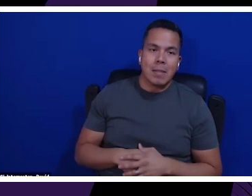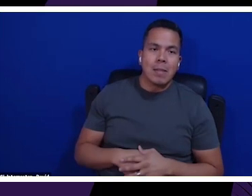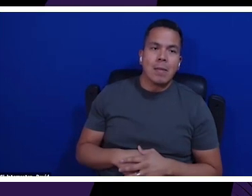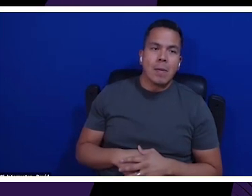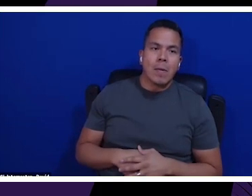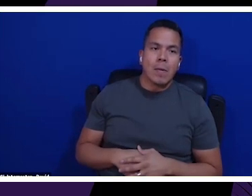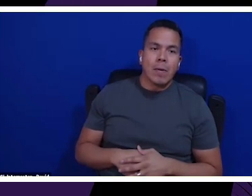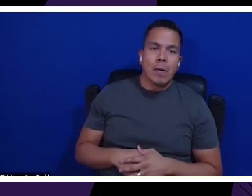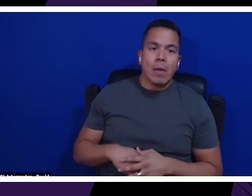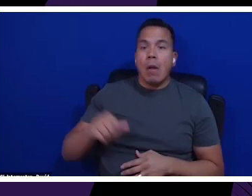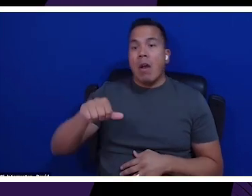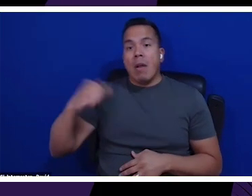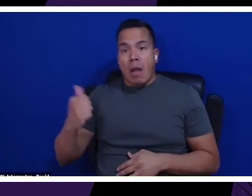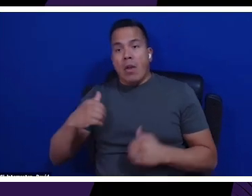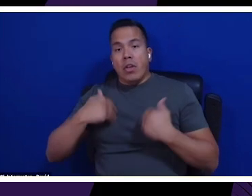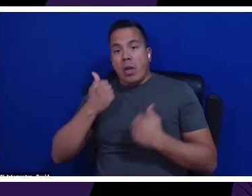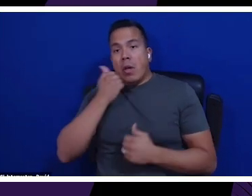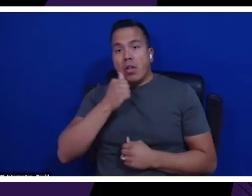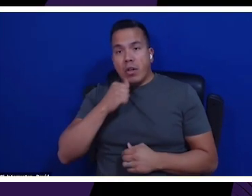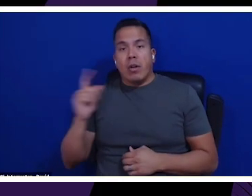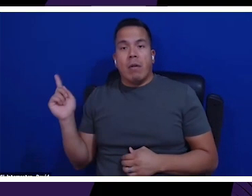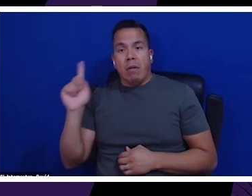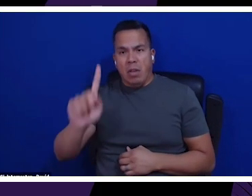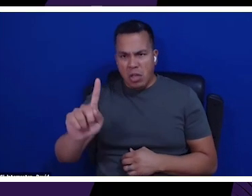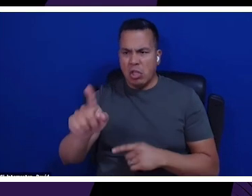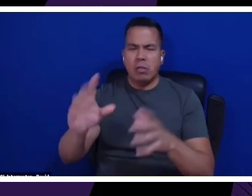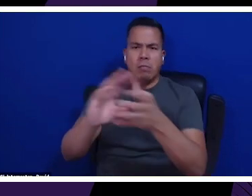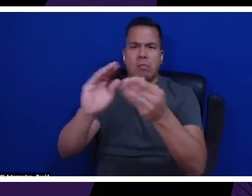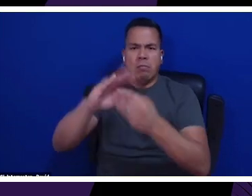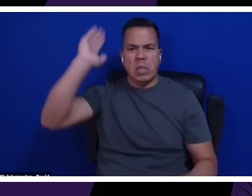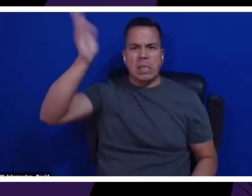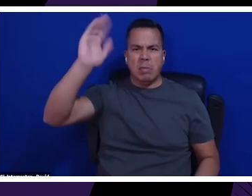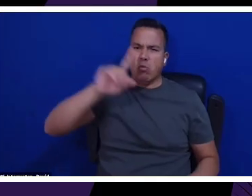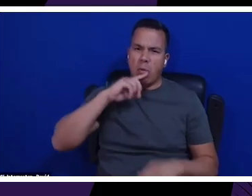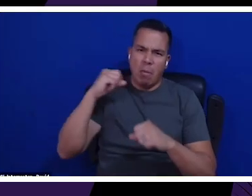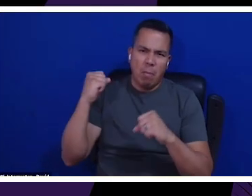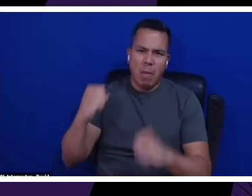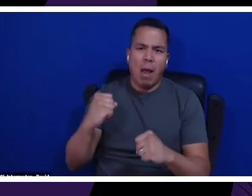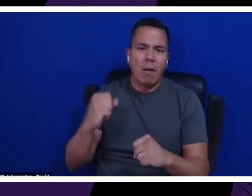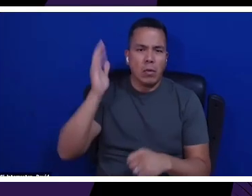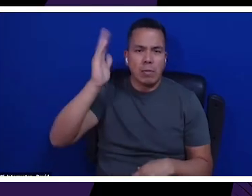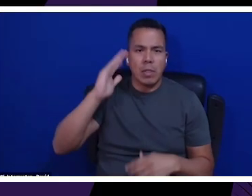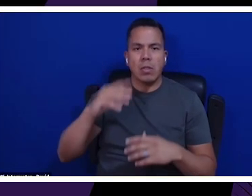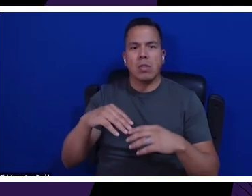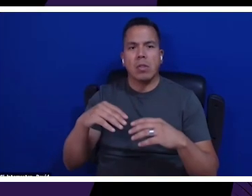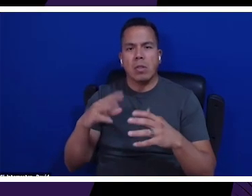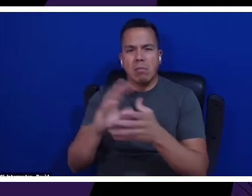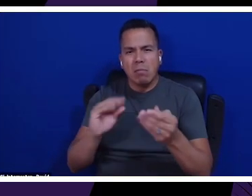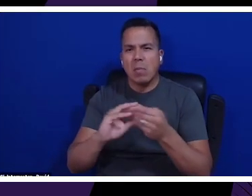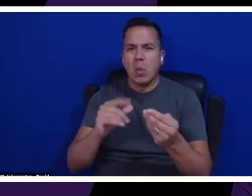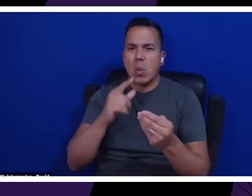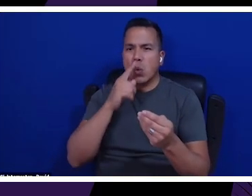And then another young woman takes the stage to deliver a moving speech detailing the power of those who dream, dance, and soar despite it